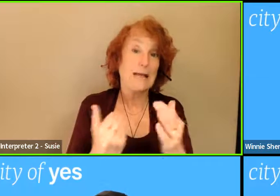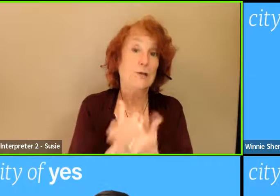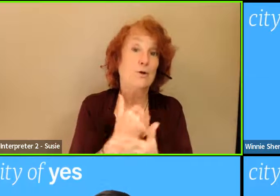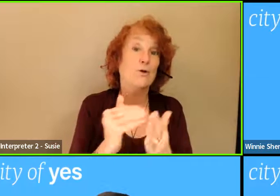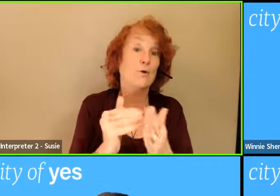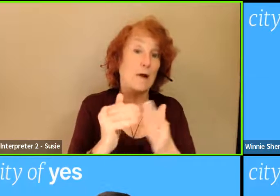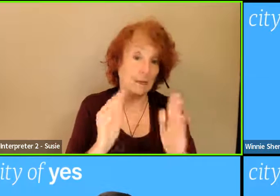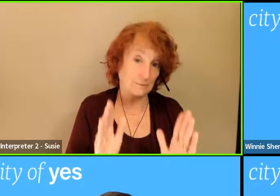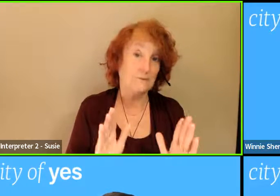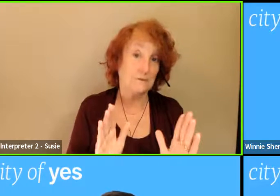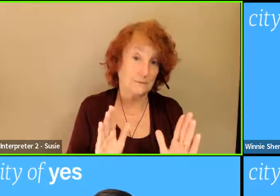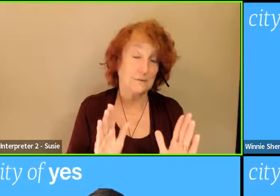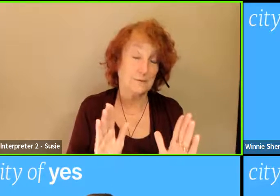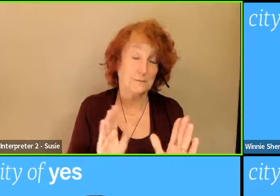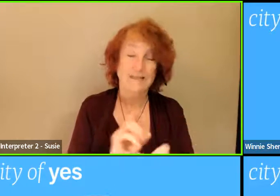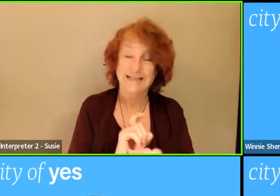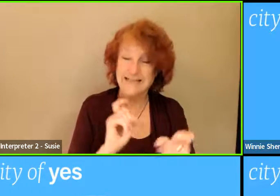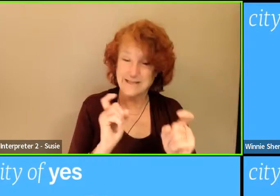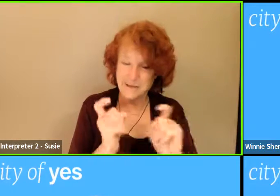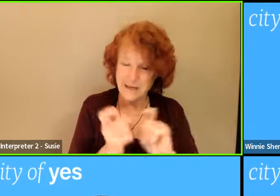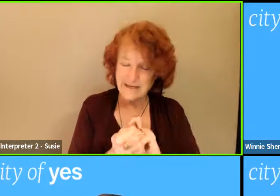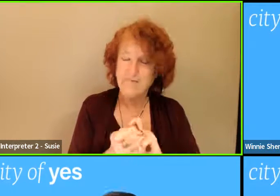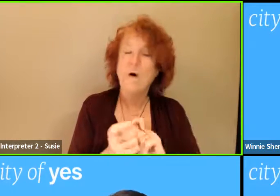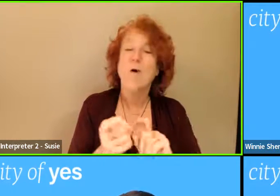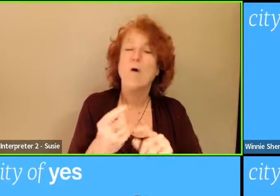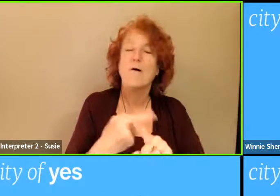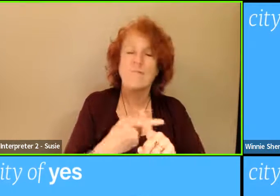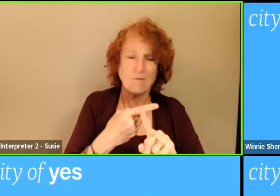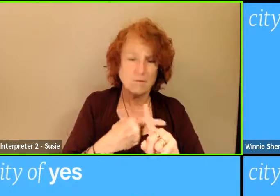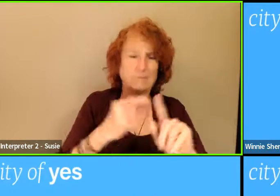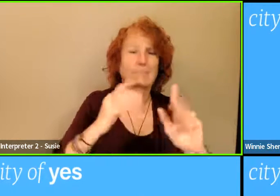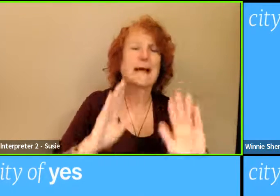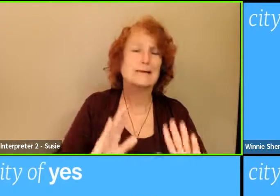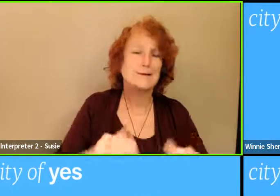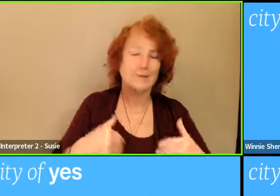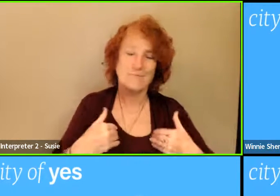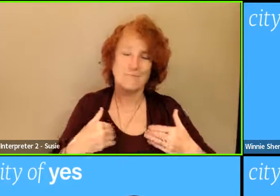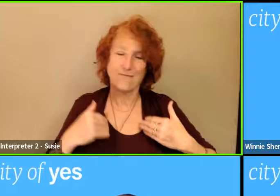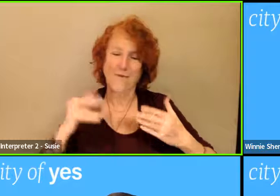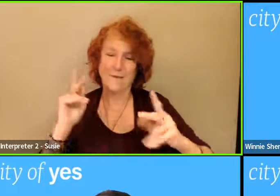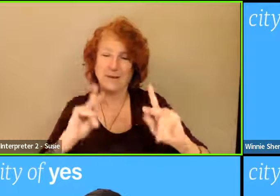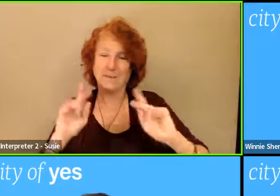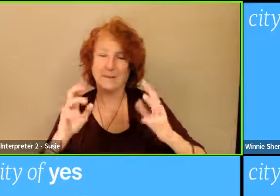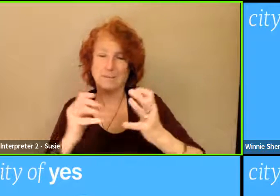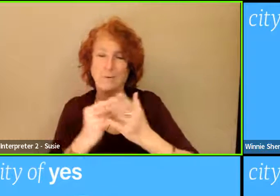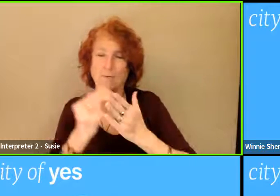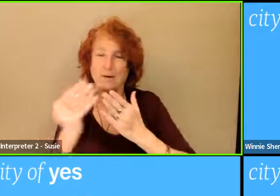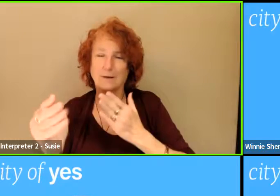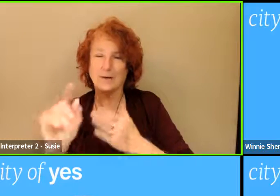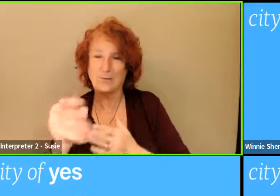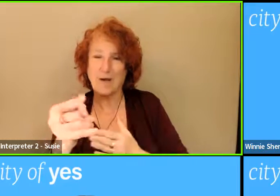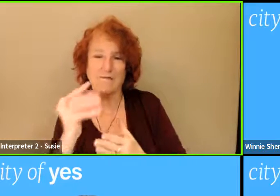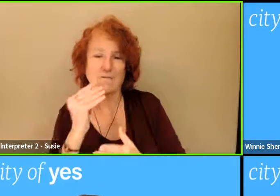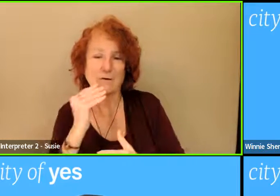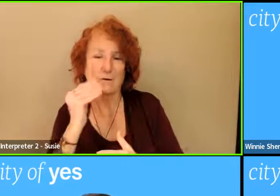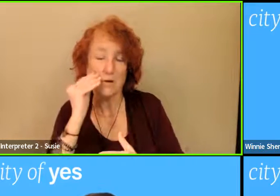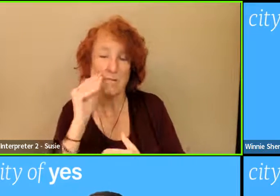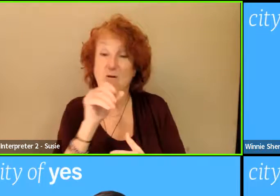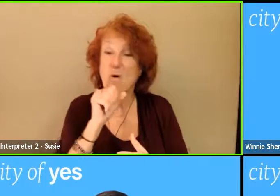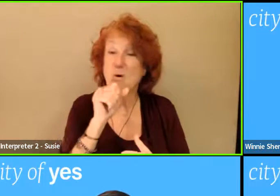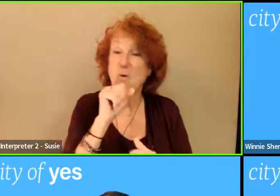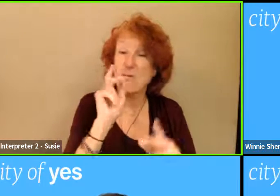of the housing market for tenants, for young people looking to buy their first home, for old people looking to age in place,